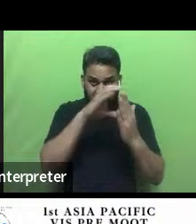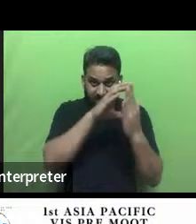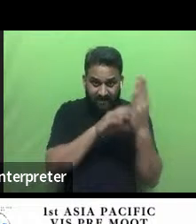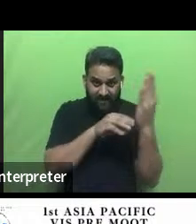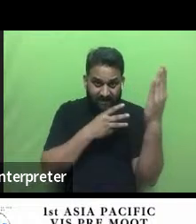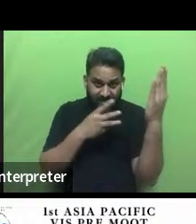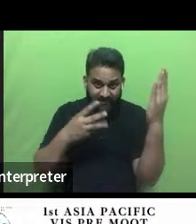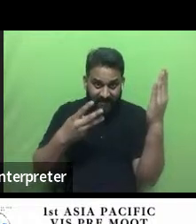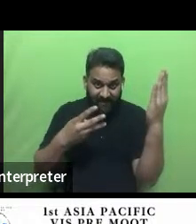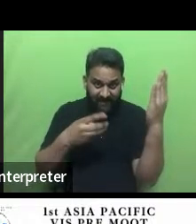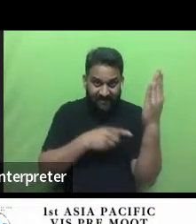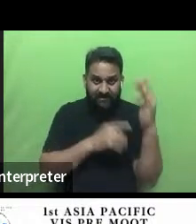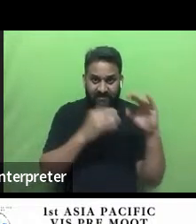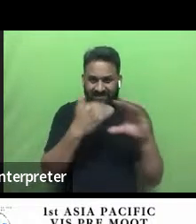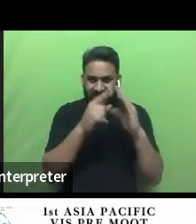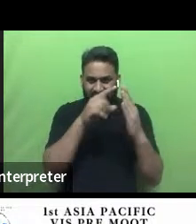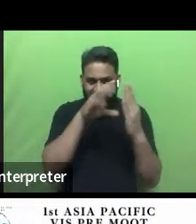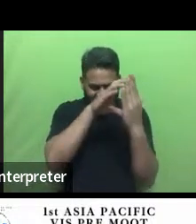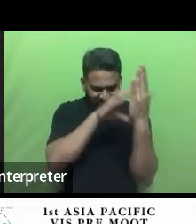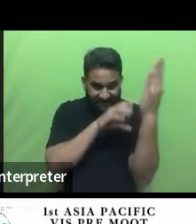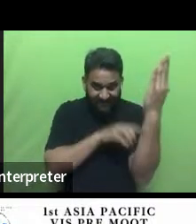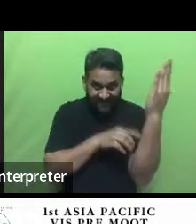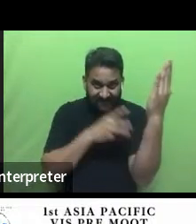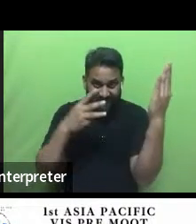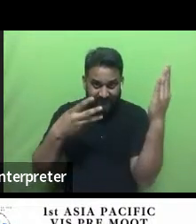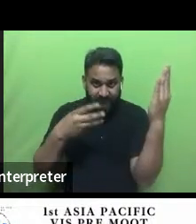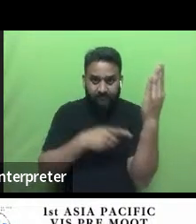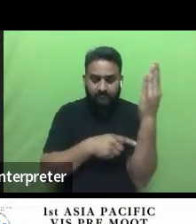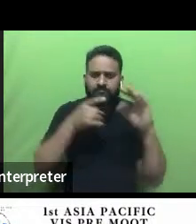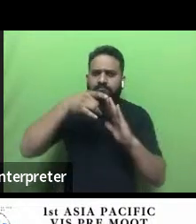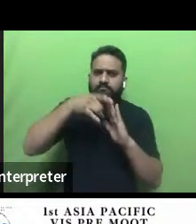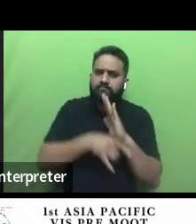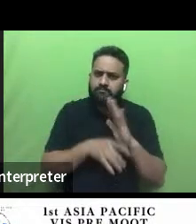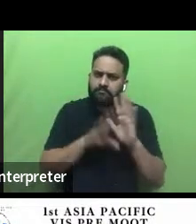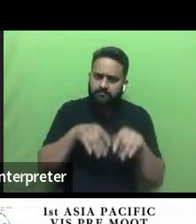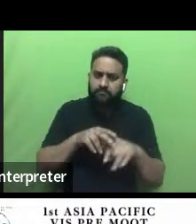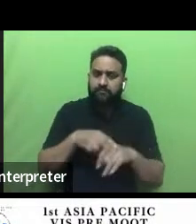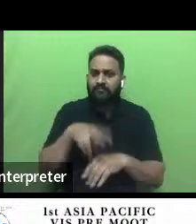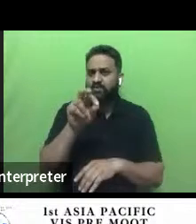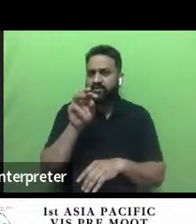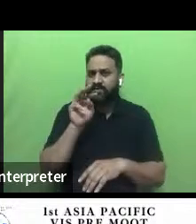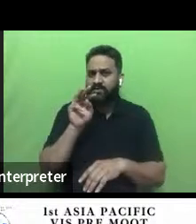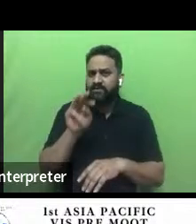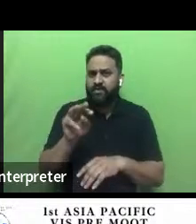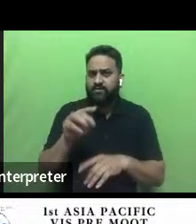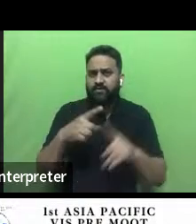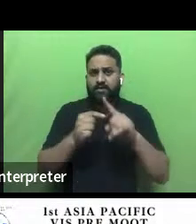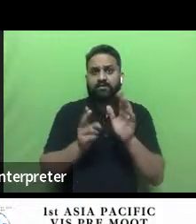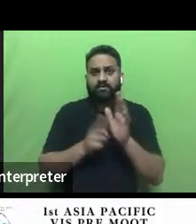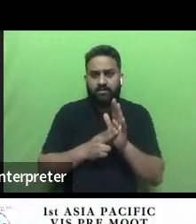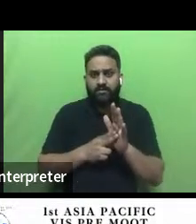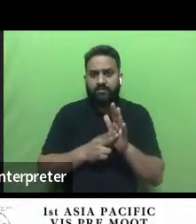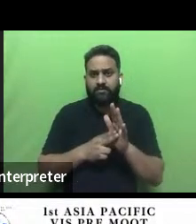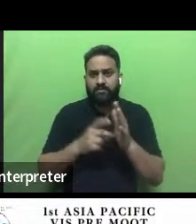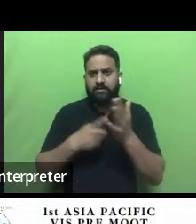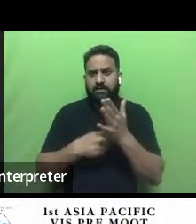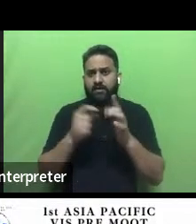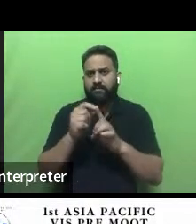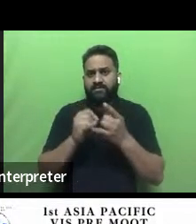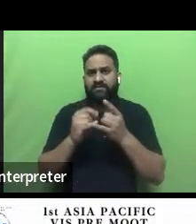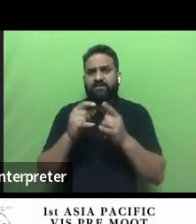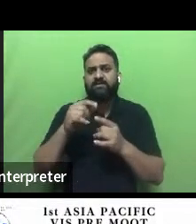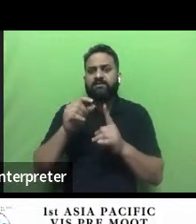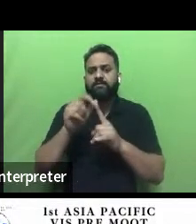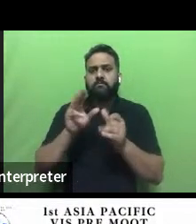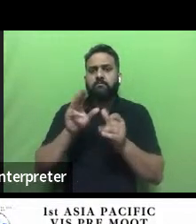email, you'll clearly see the details given for the 20,000 tons of RSPCO certified palm oil